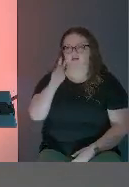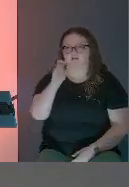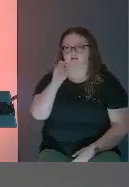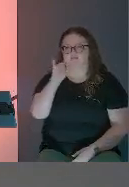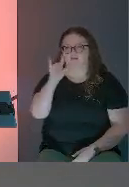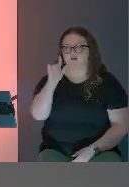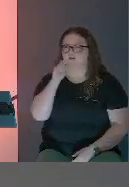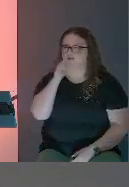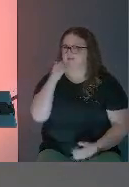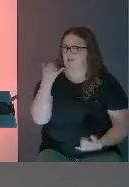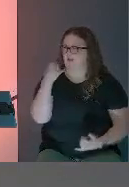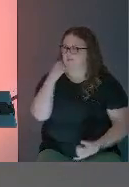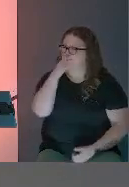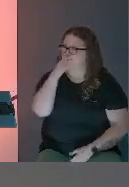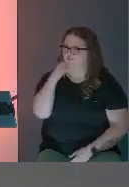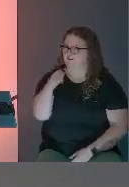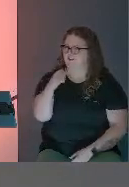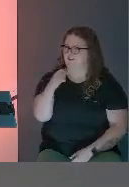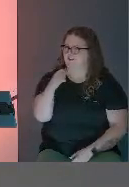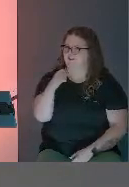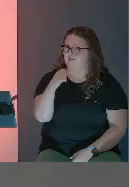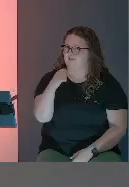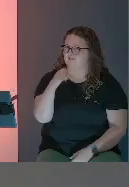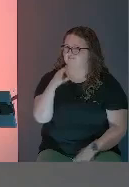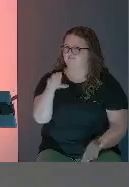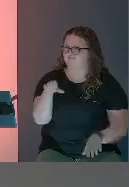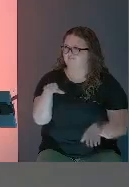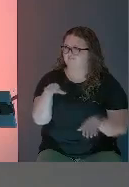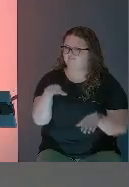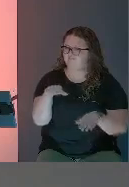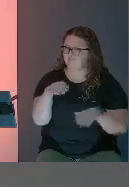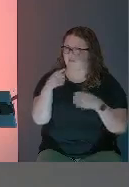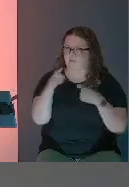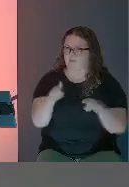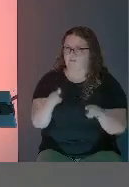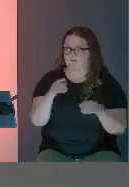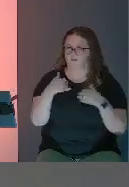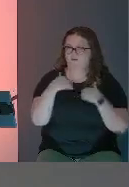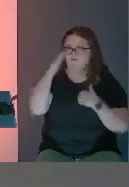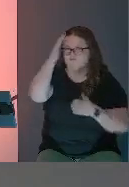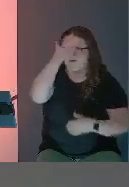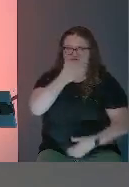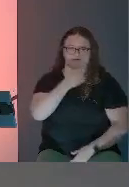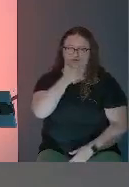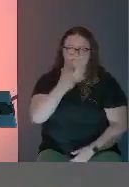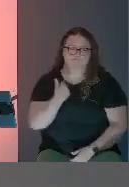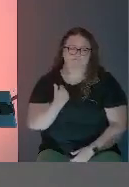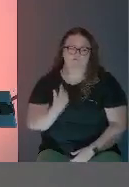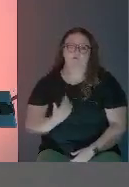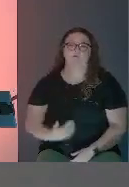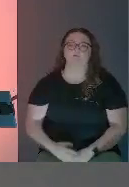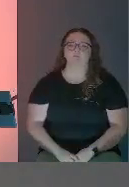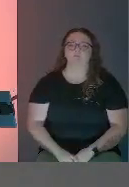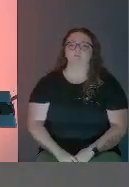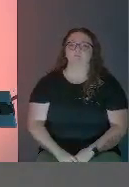in wedding. It's rare when I do weddings anymore where the bride is wearing a veil. And she was wearing that veil throughout the